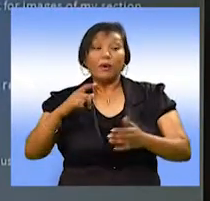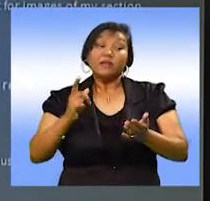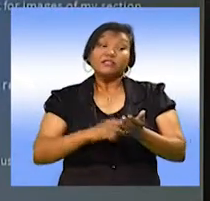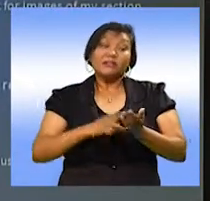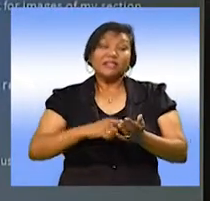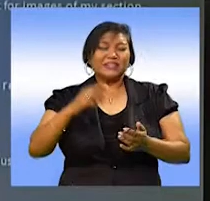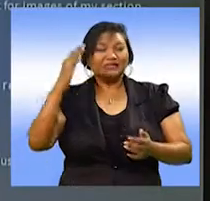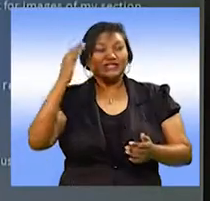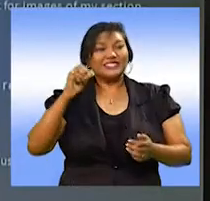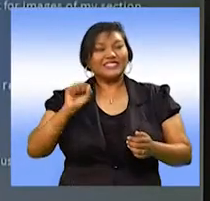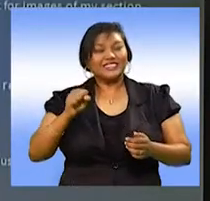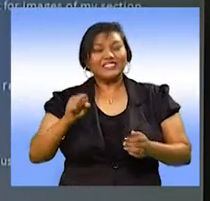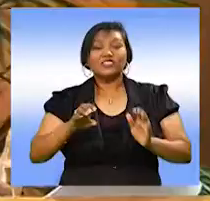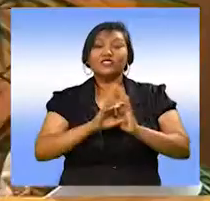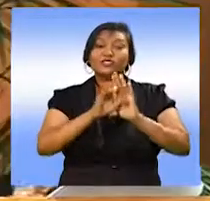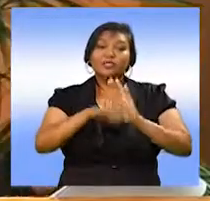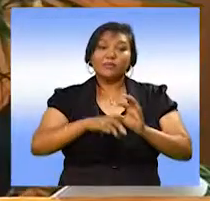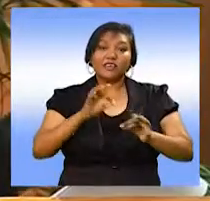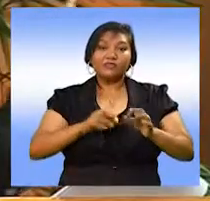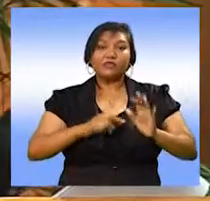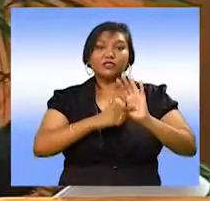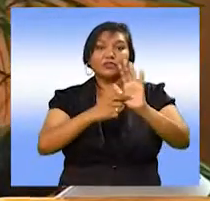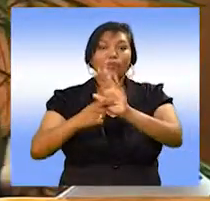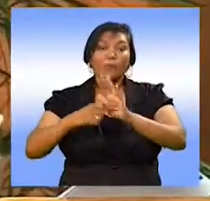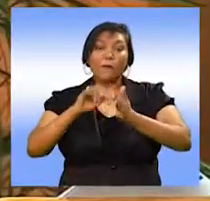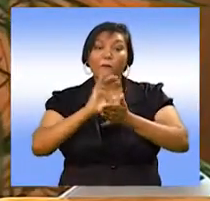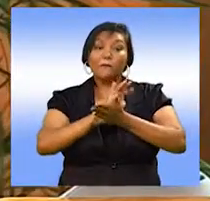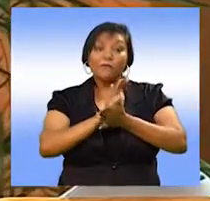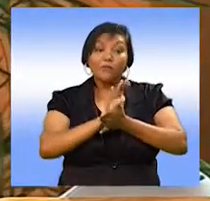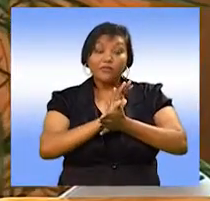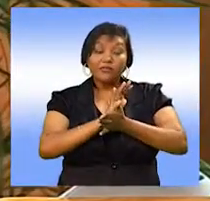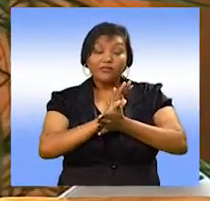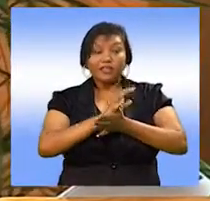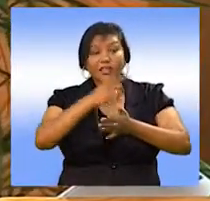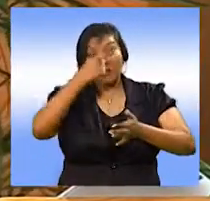less costly for us if we ran, and I'm using, an